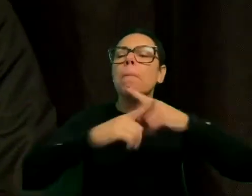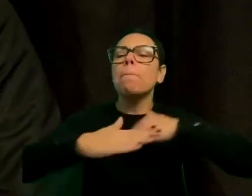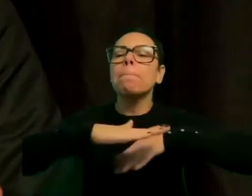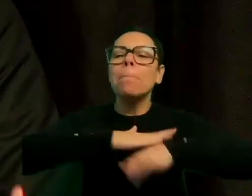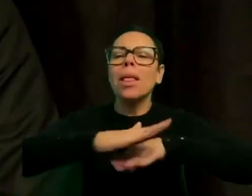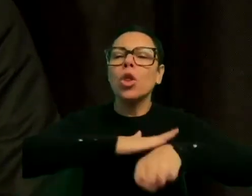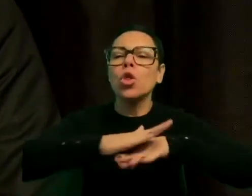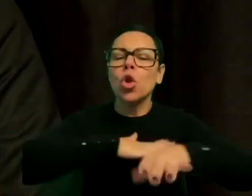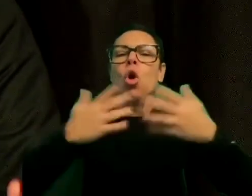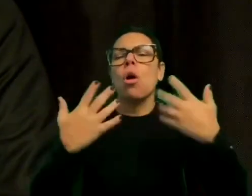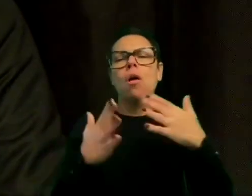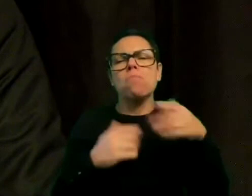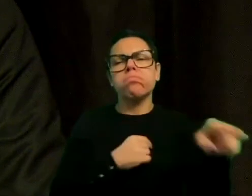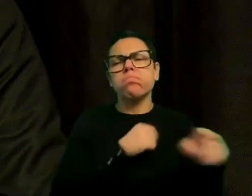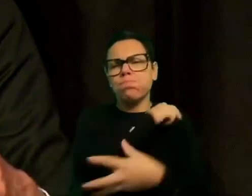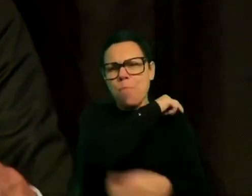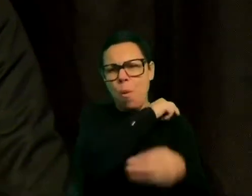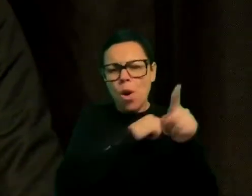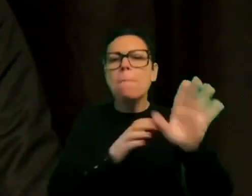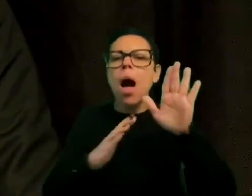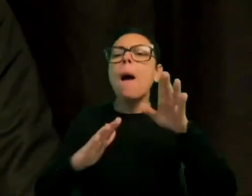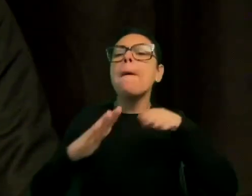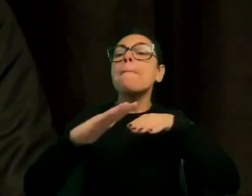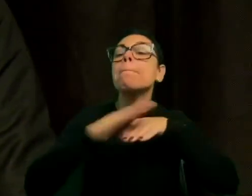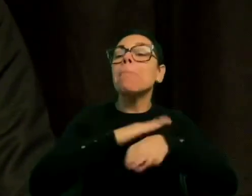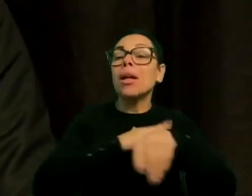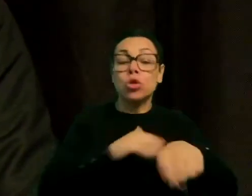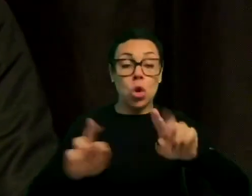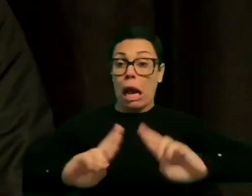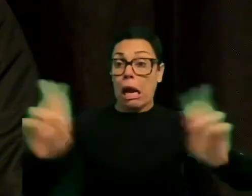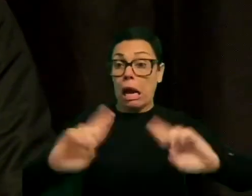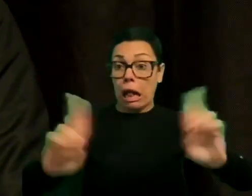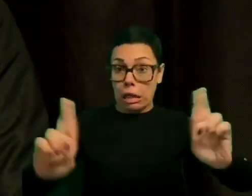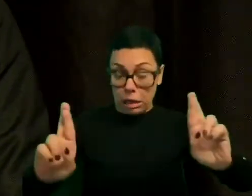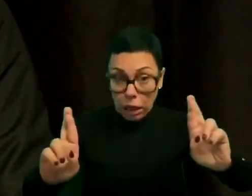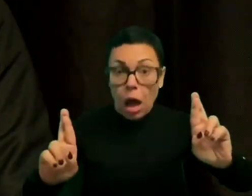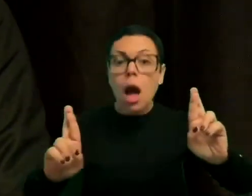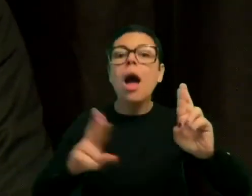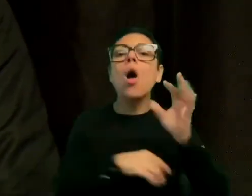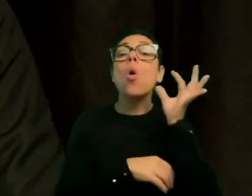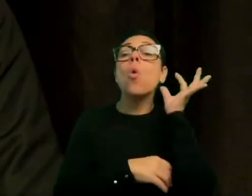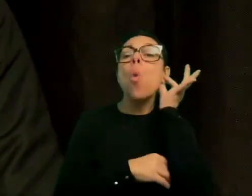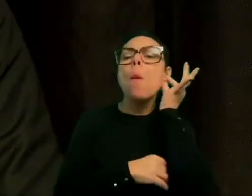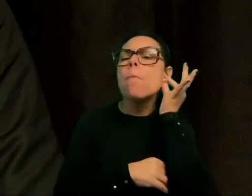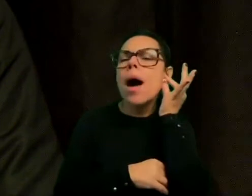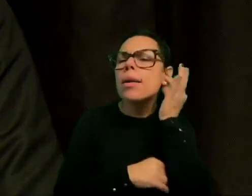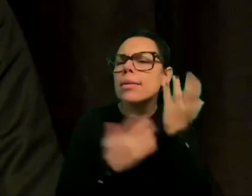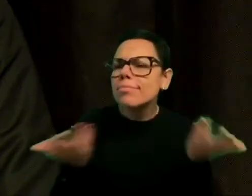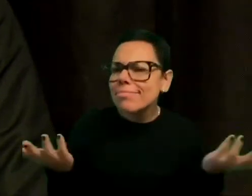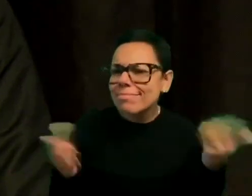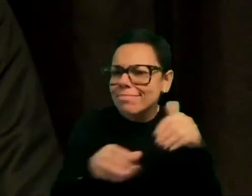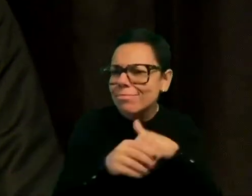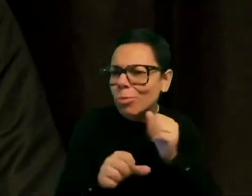that metro line was finished, the year later, the employment rate of the women that had been very low skyrocketed.